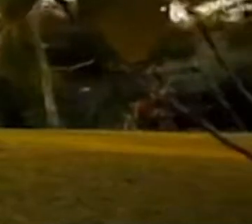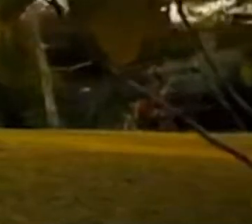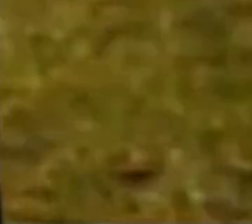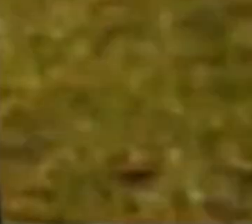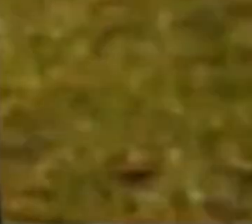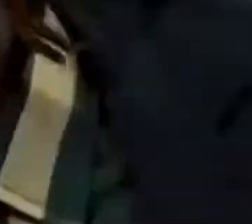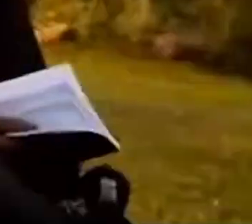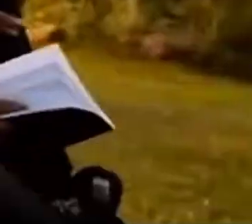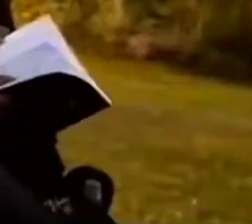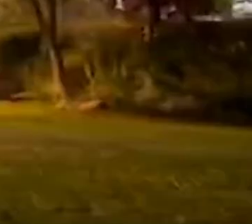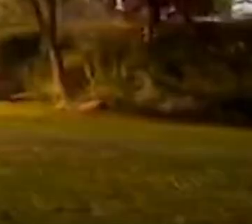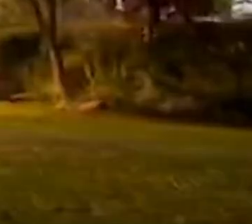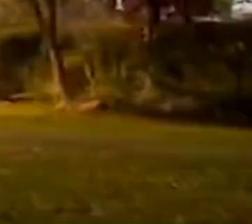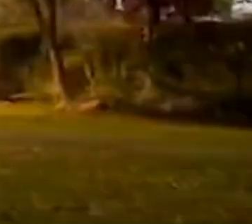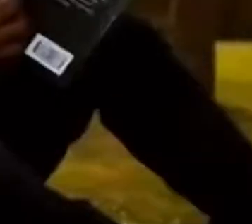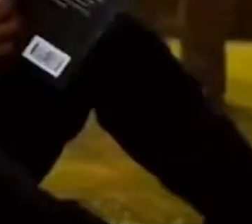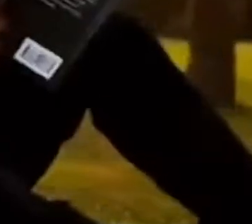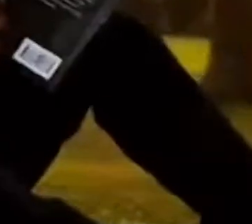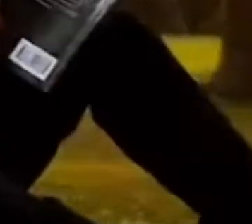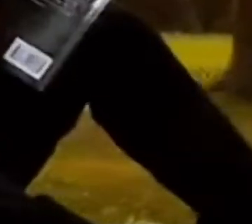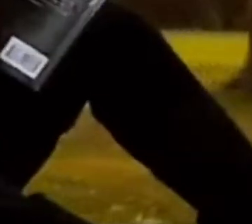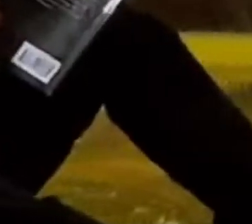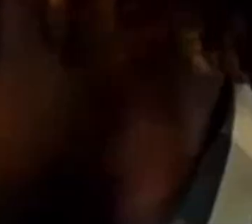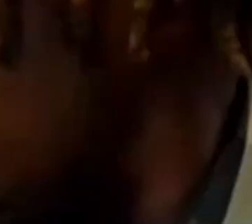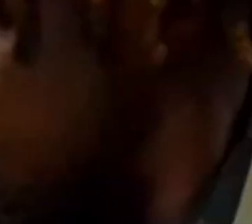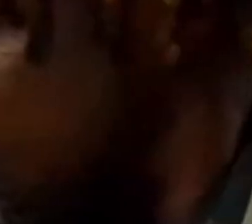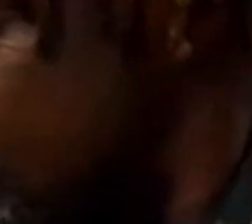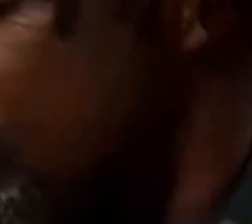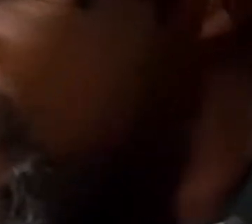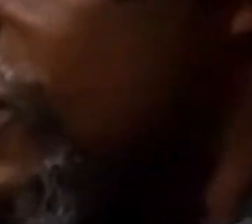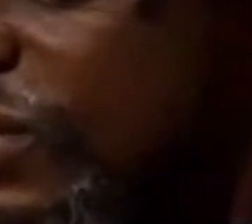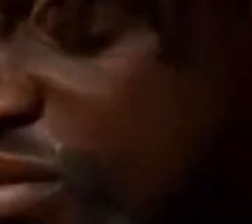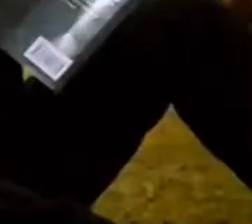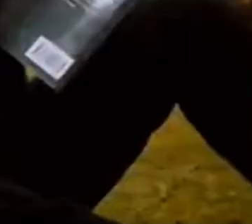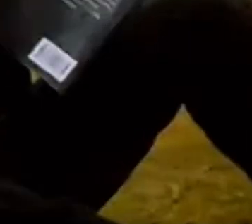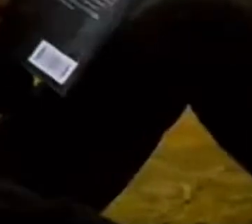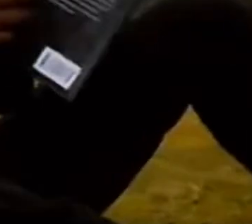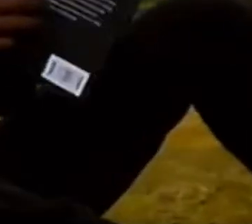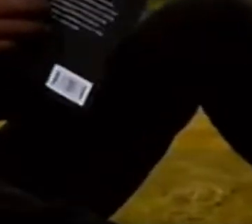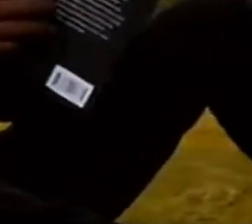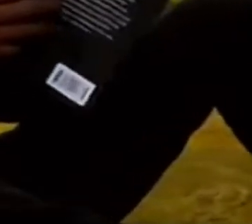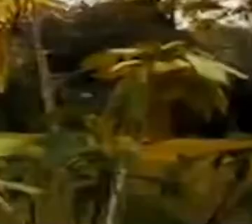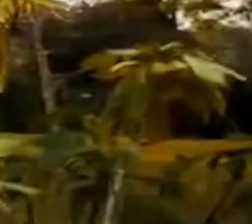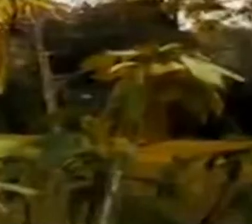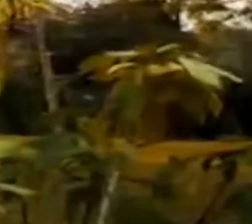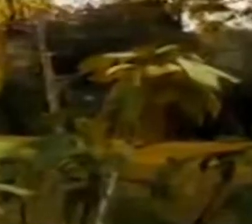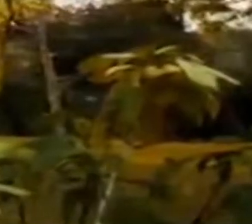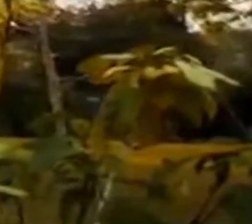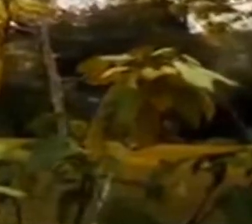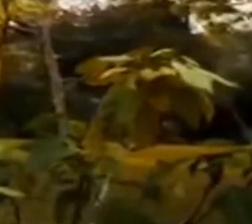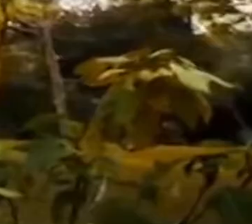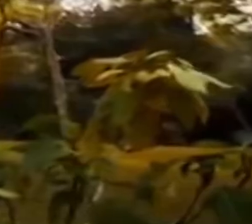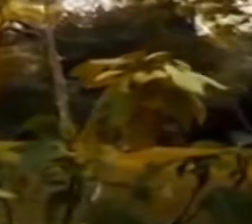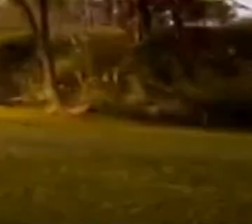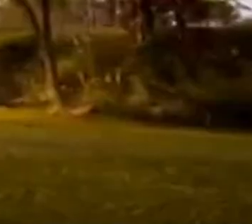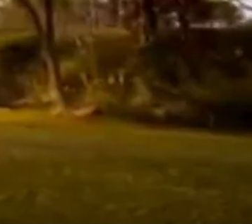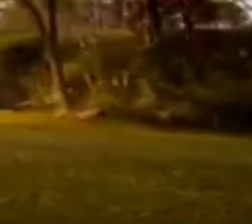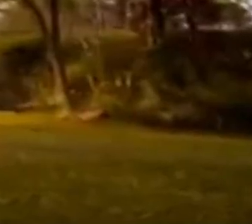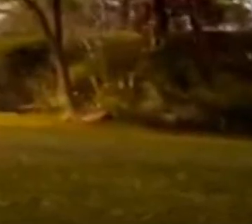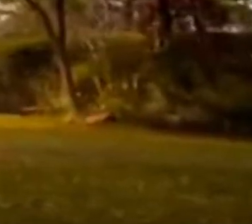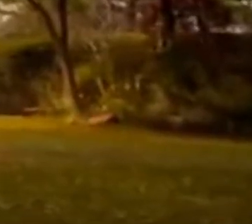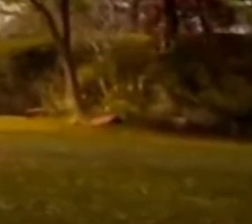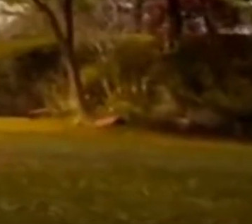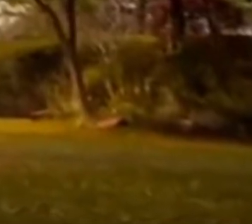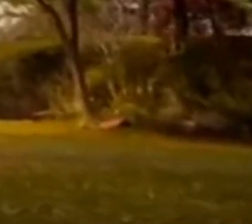kuromu fulefe wachitofo wa sanga. But you said my nimbo need my punchline. Then you get to the punchline. That's how I got the money. But if you want to change your mind, if you want to sign him, I